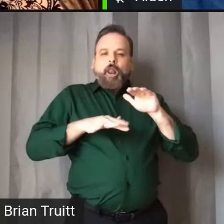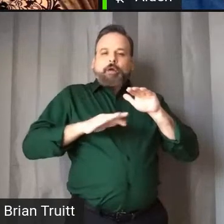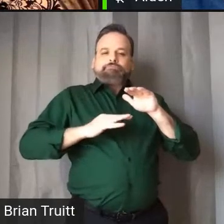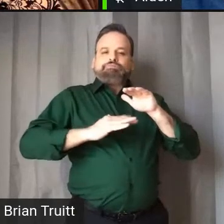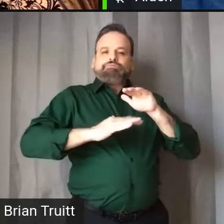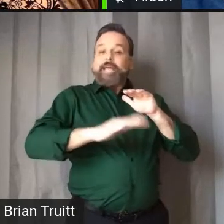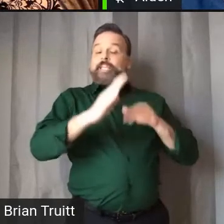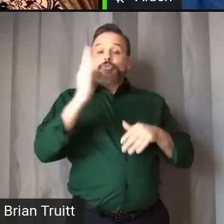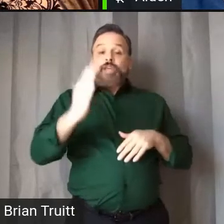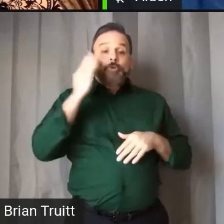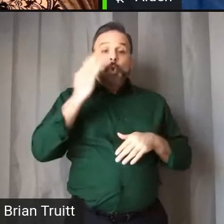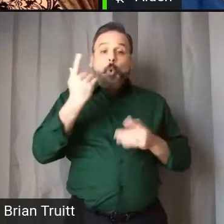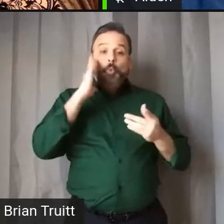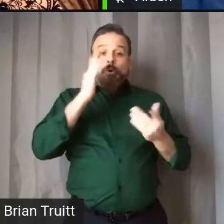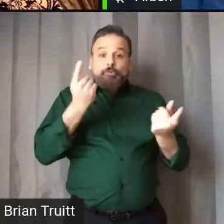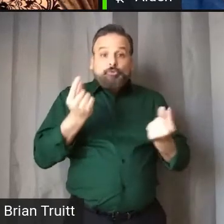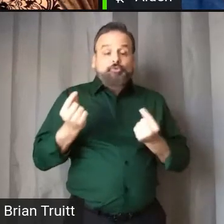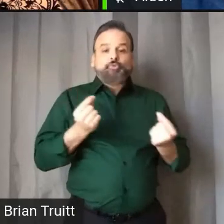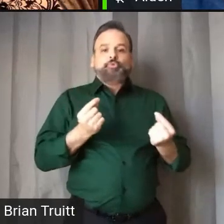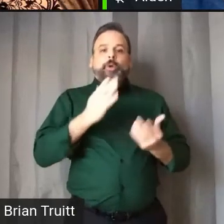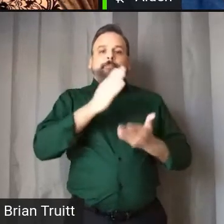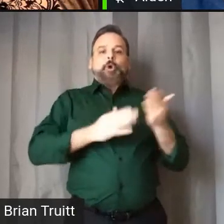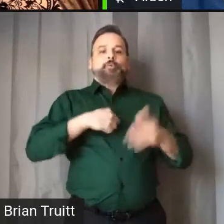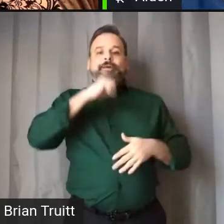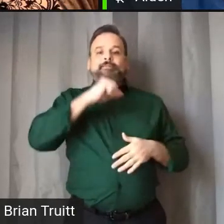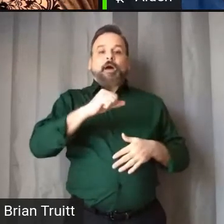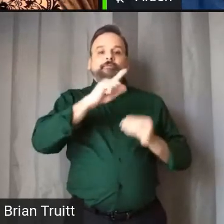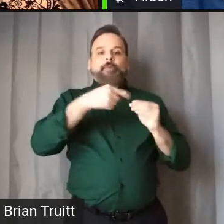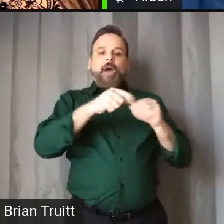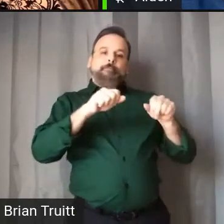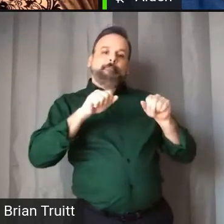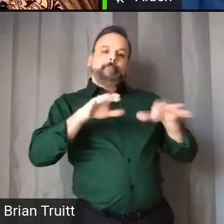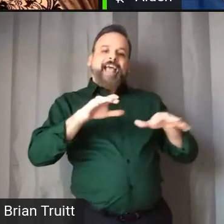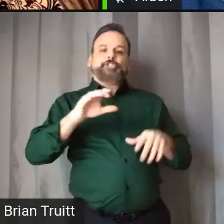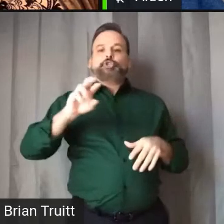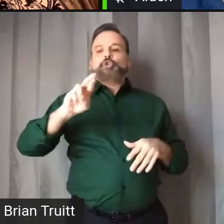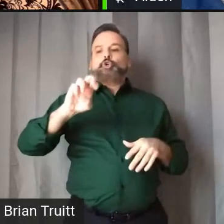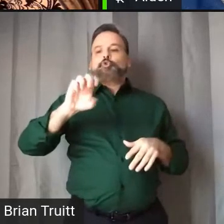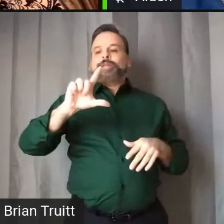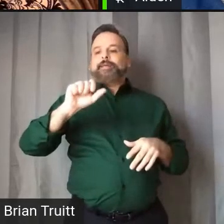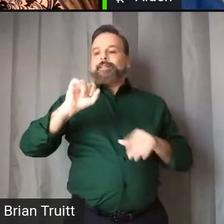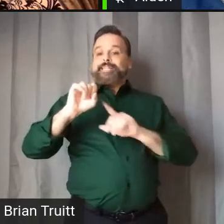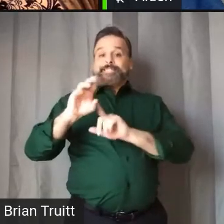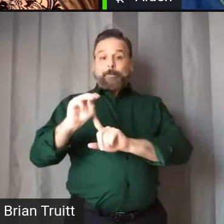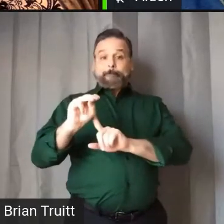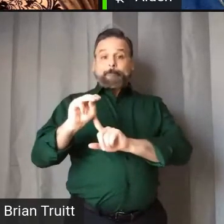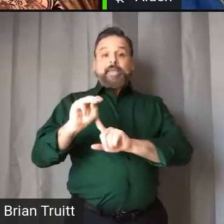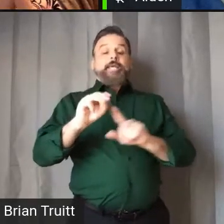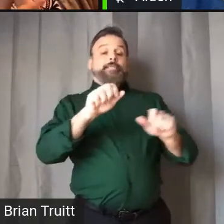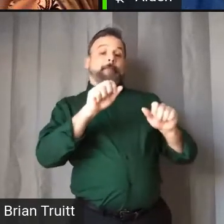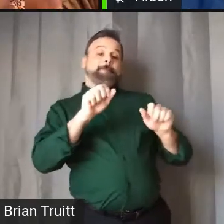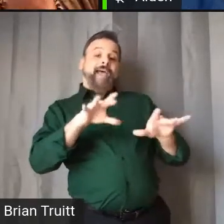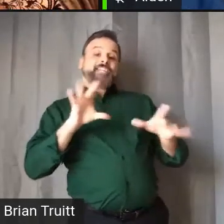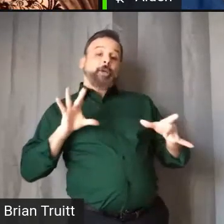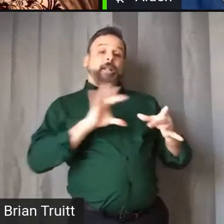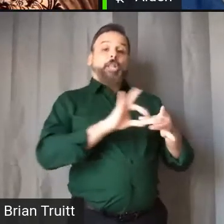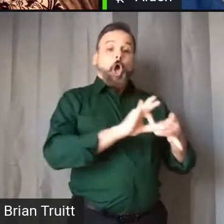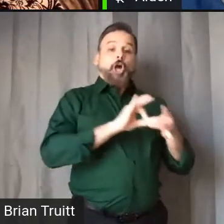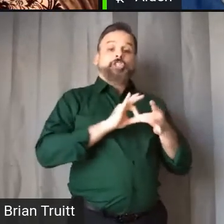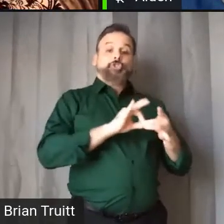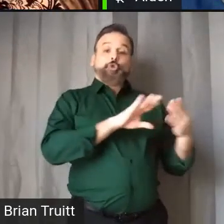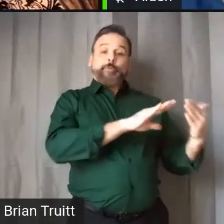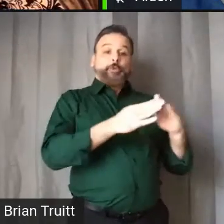do. Part of what I love about magical realism is that magic belongs to community and it's unpredictable.